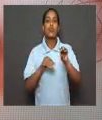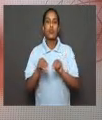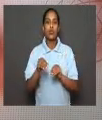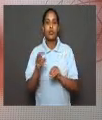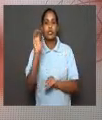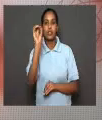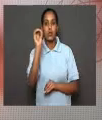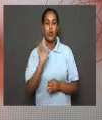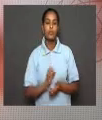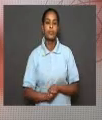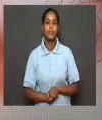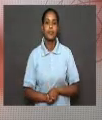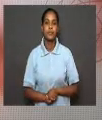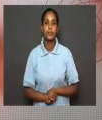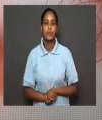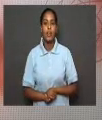moment of 0.